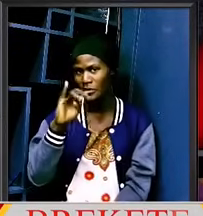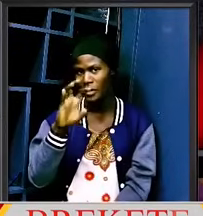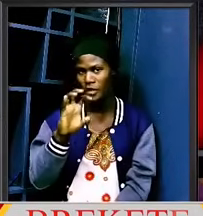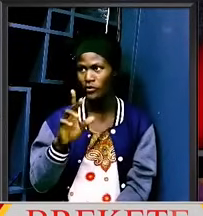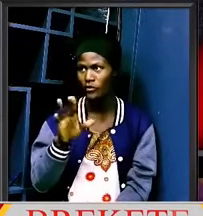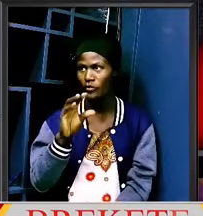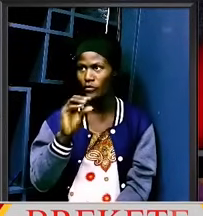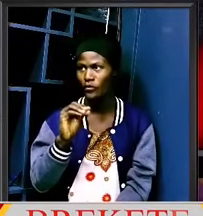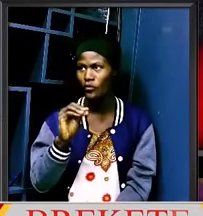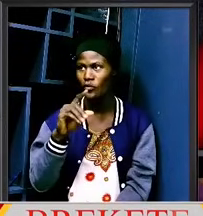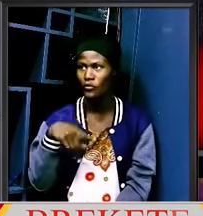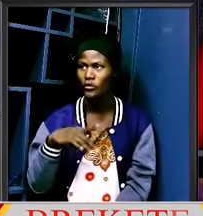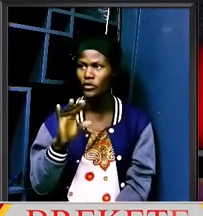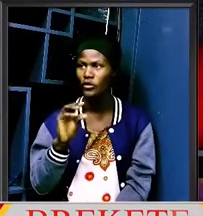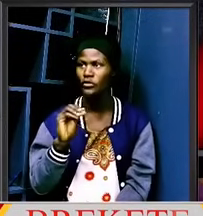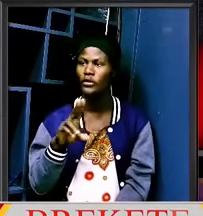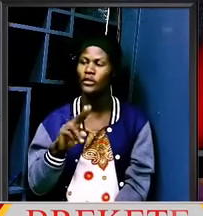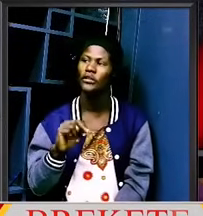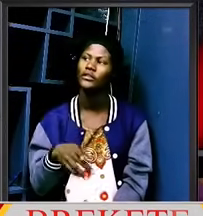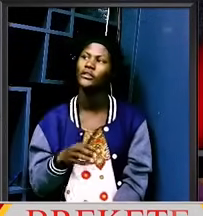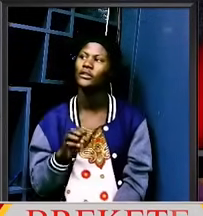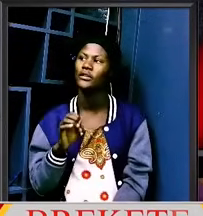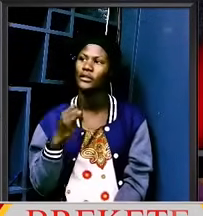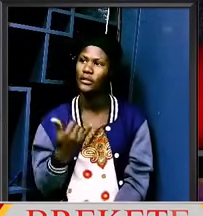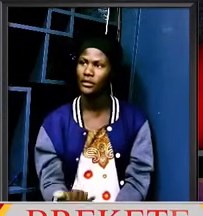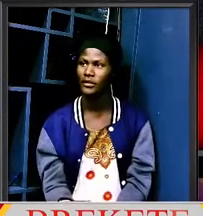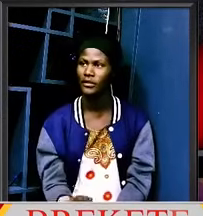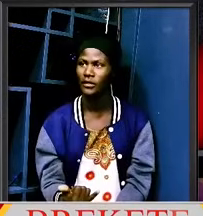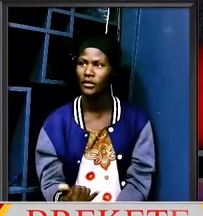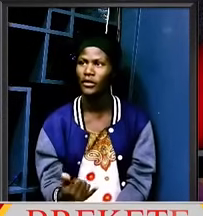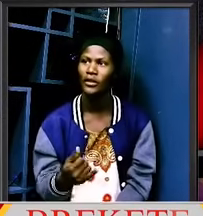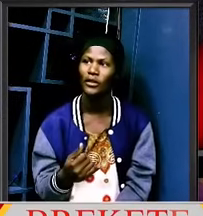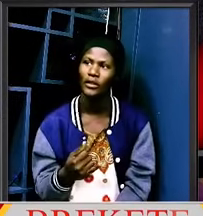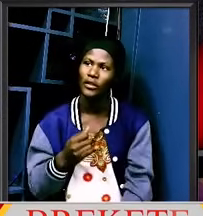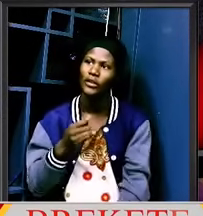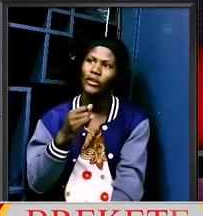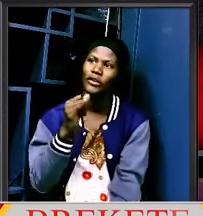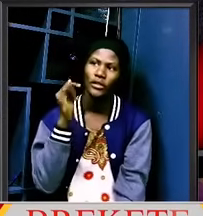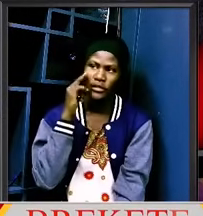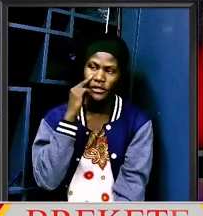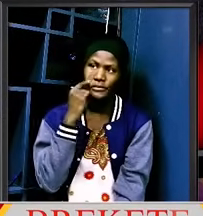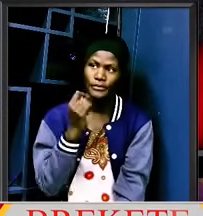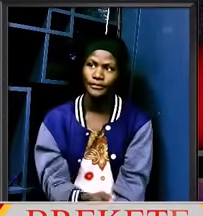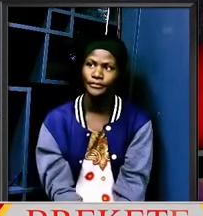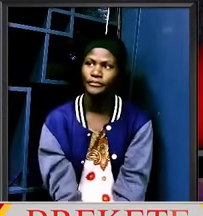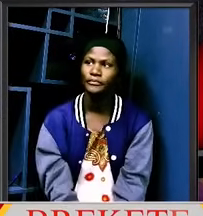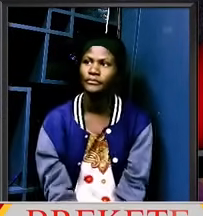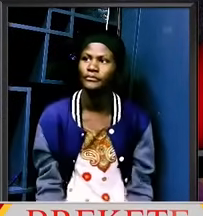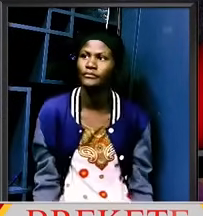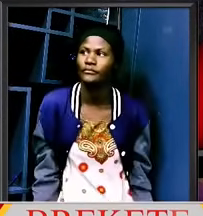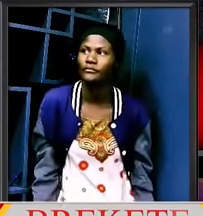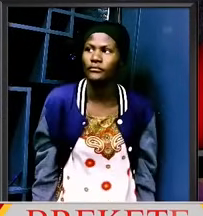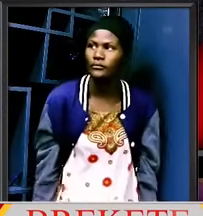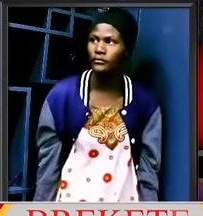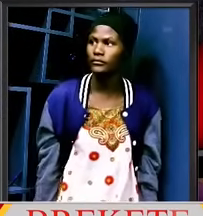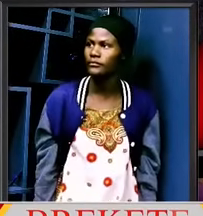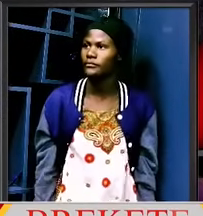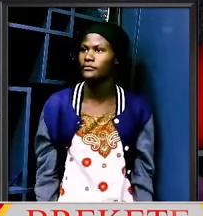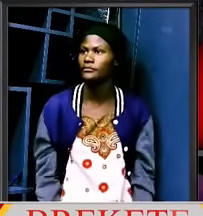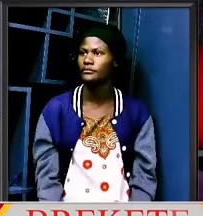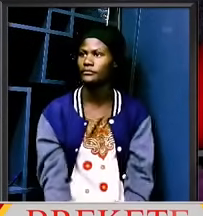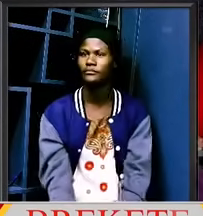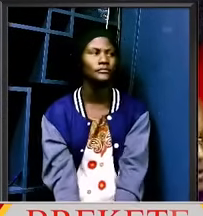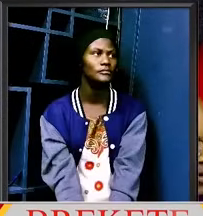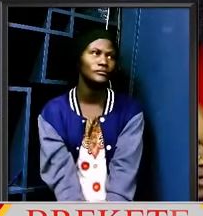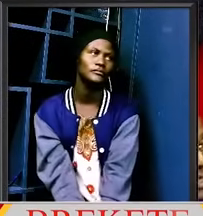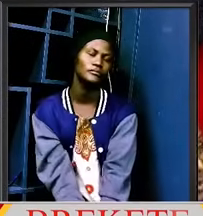Yeah. So it don't reach 1 hour now. You give them 24 hours. 48 hours. And the